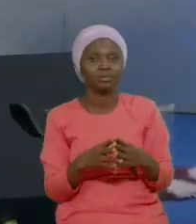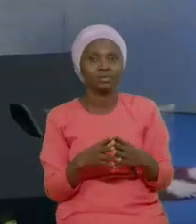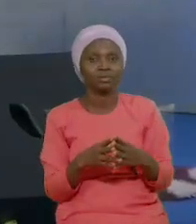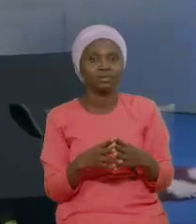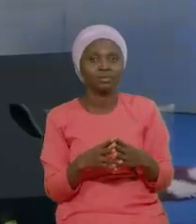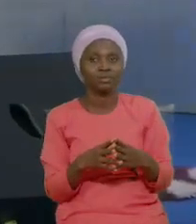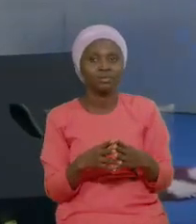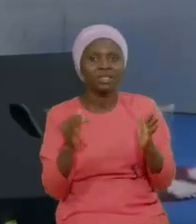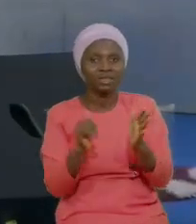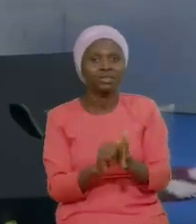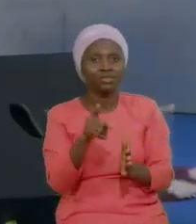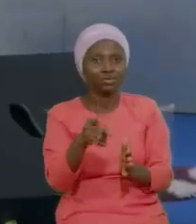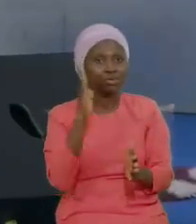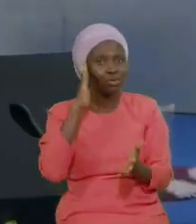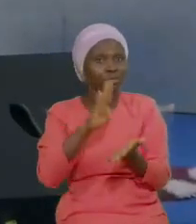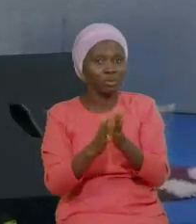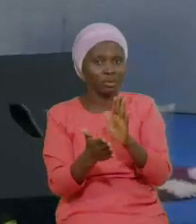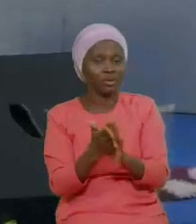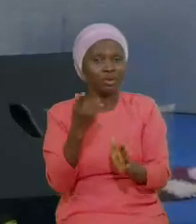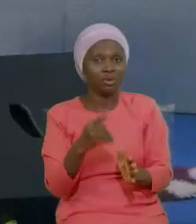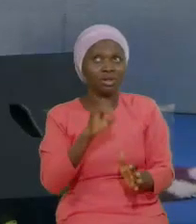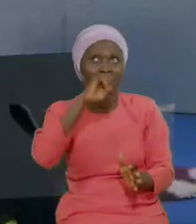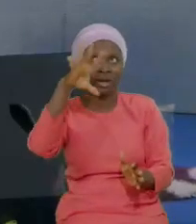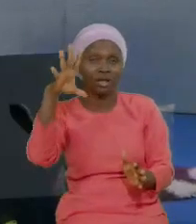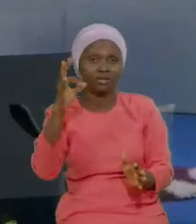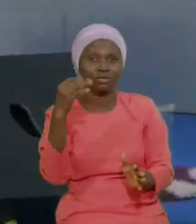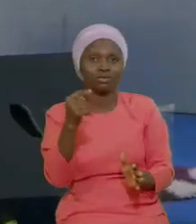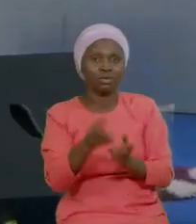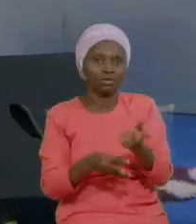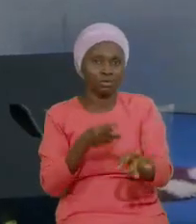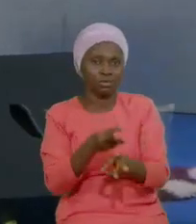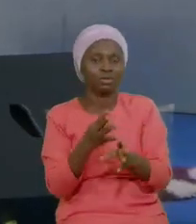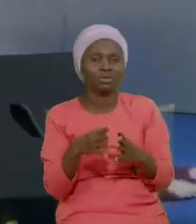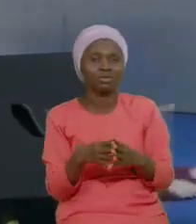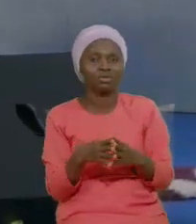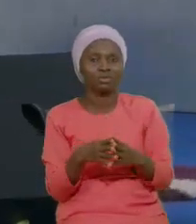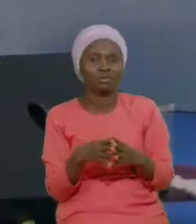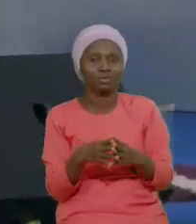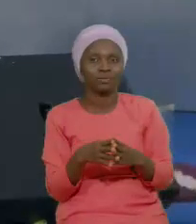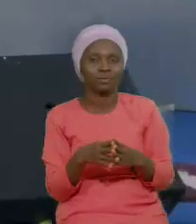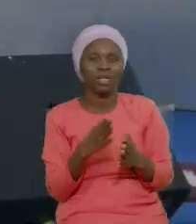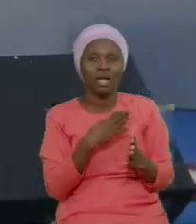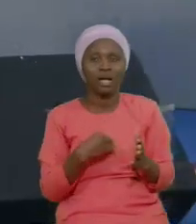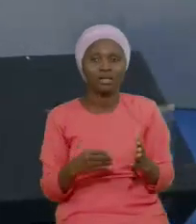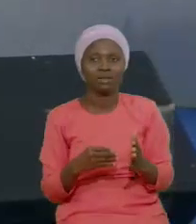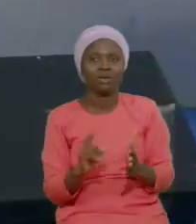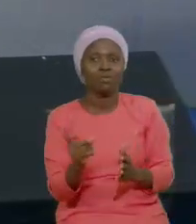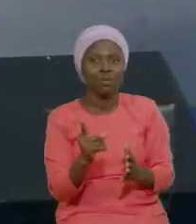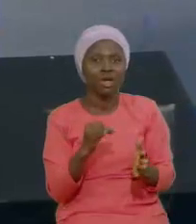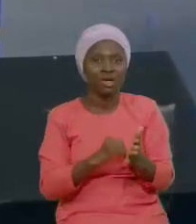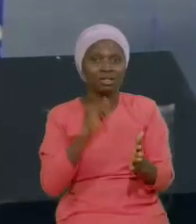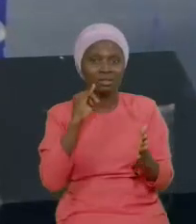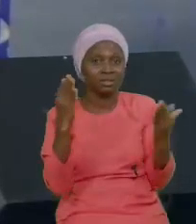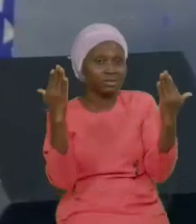you become the light of the world. And where it is